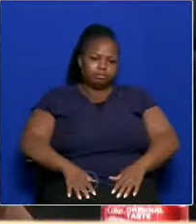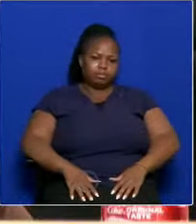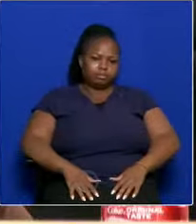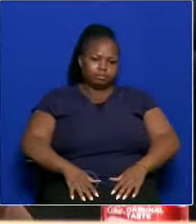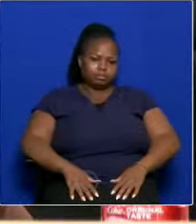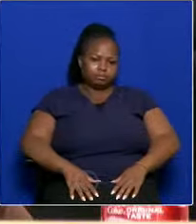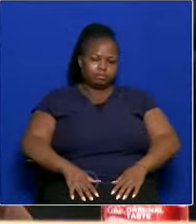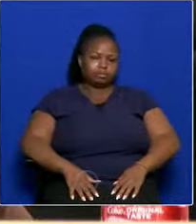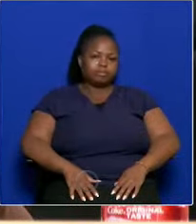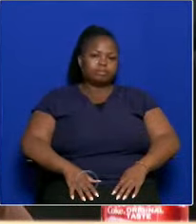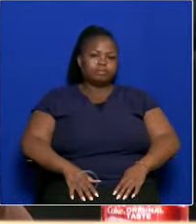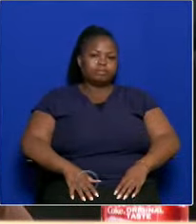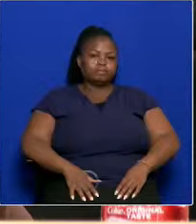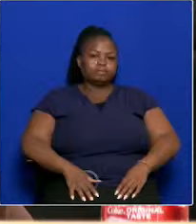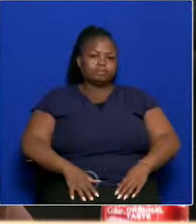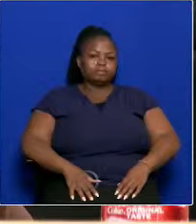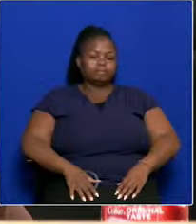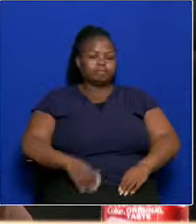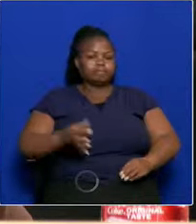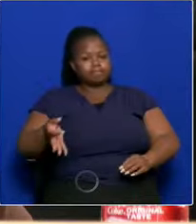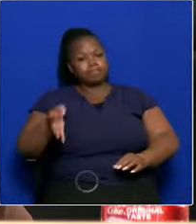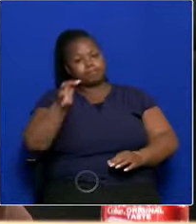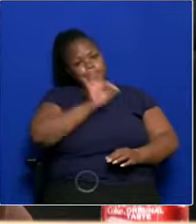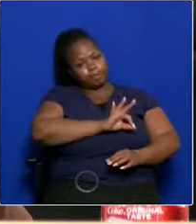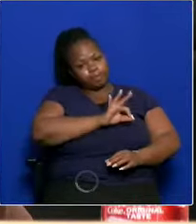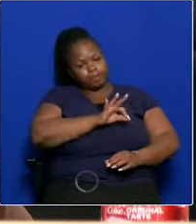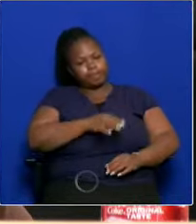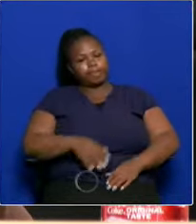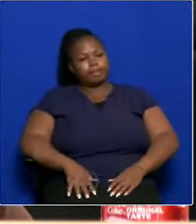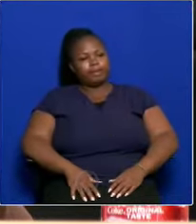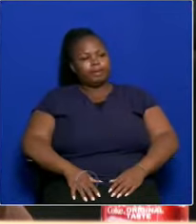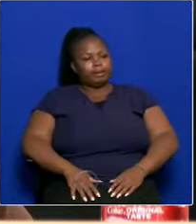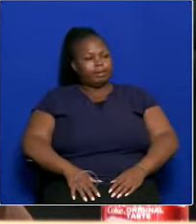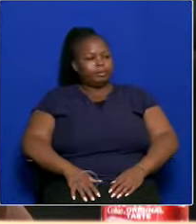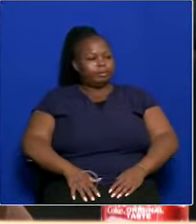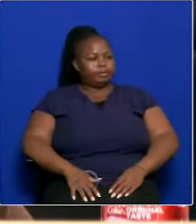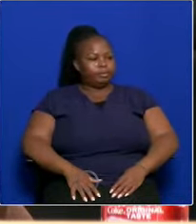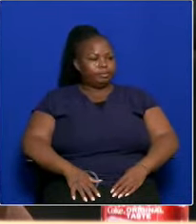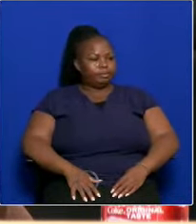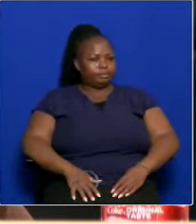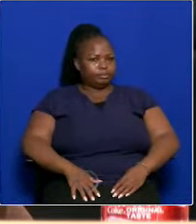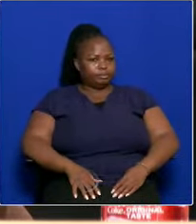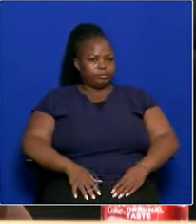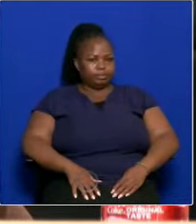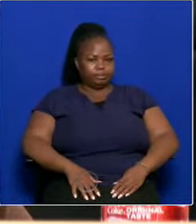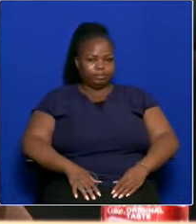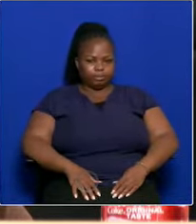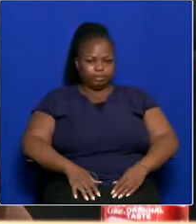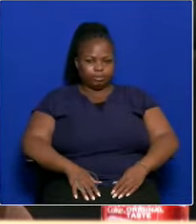you turn to the next page, Sergeant Kosi also forwards you